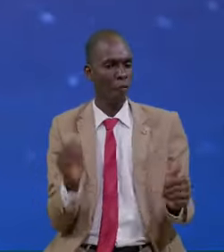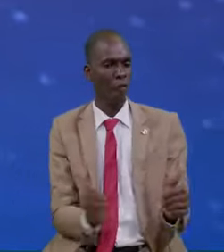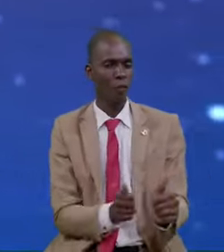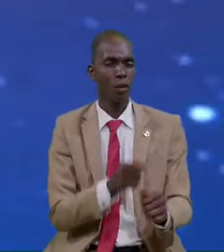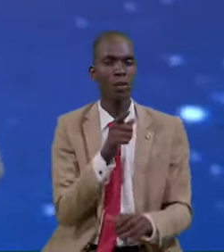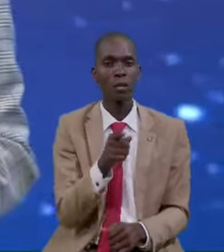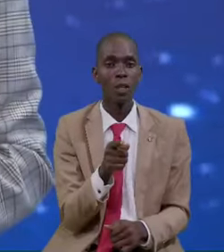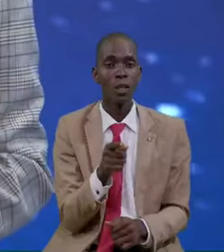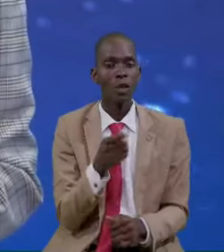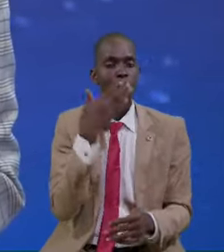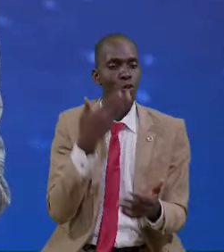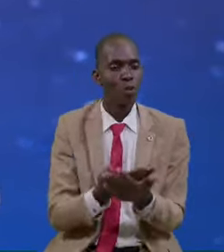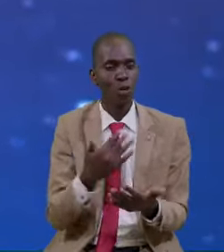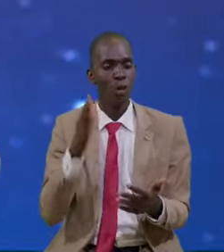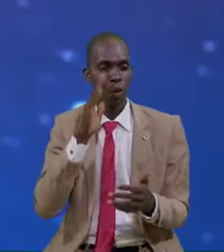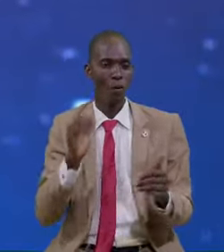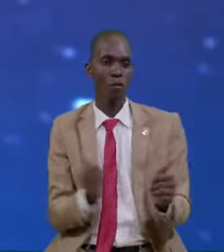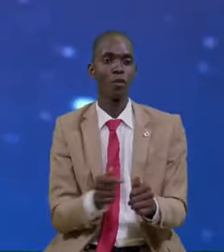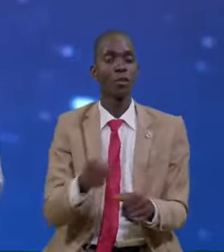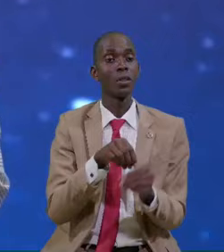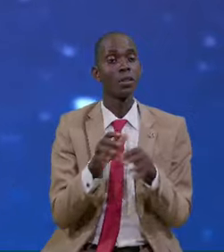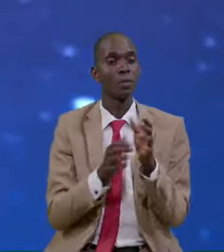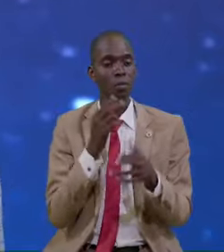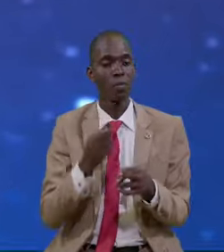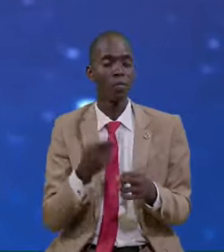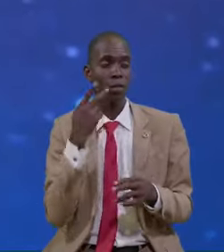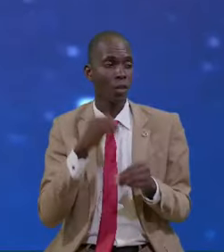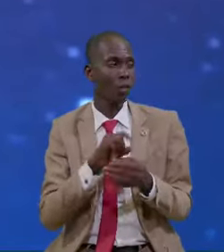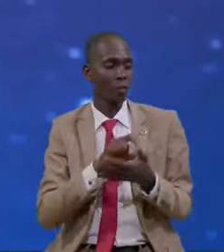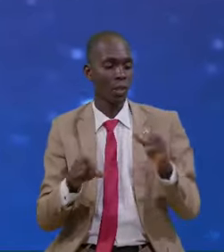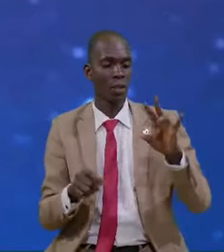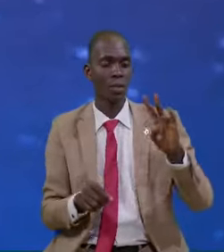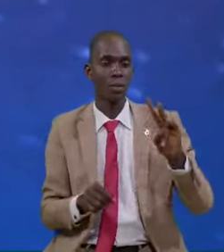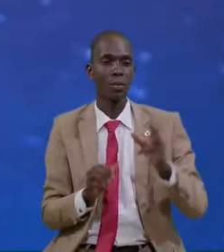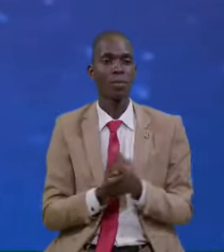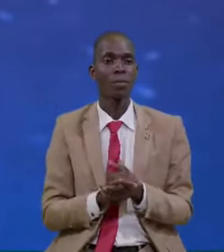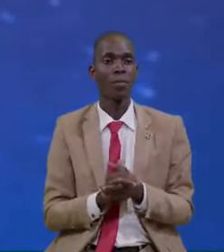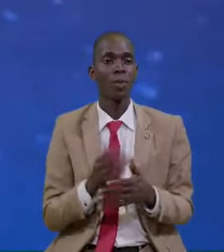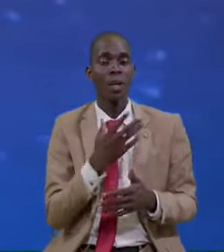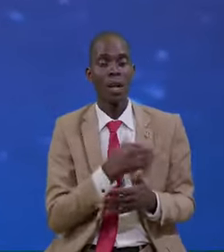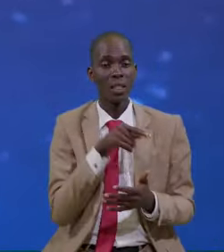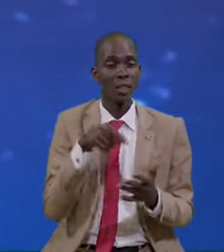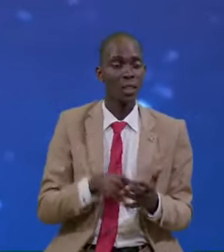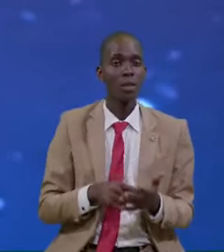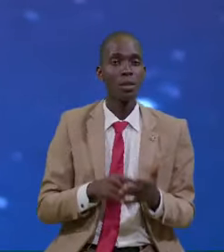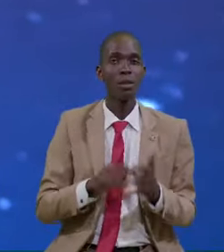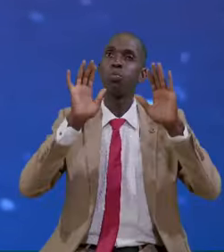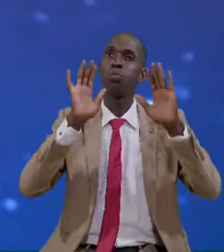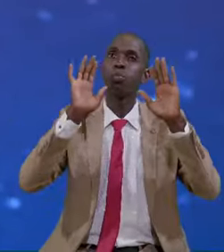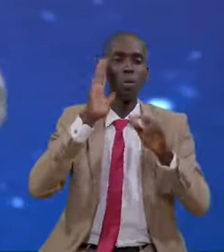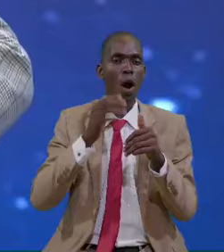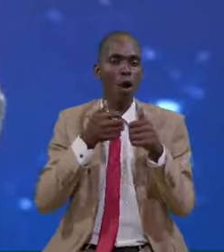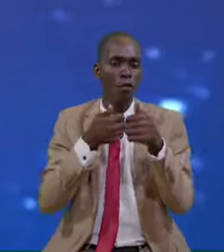Good things will follow you. Look at verse 17. And this sign shall follow them